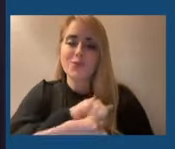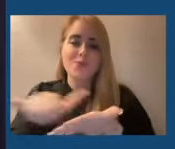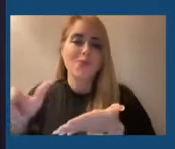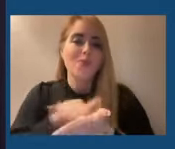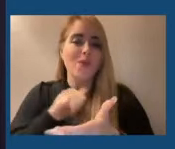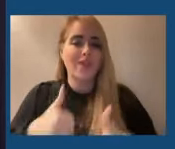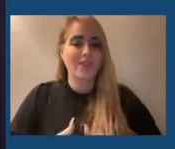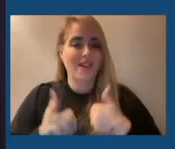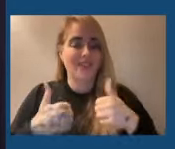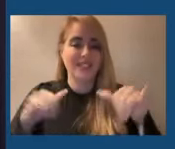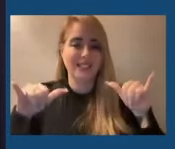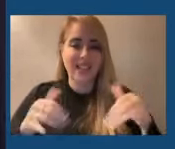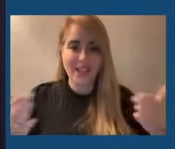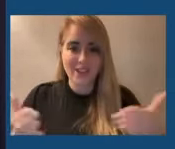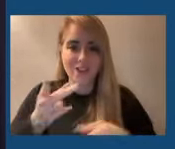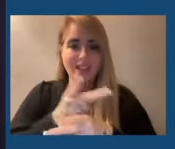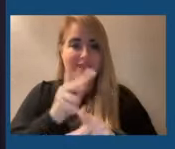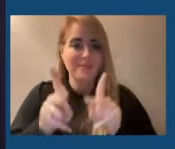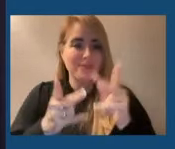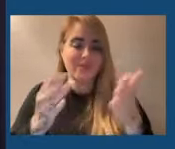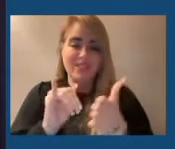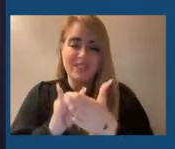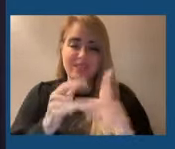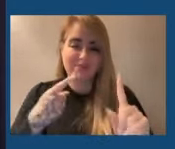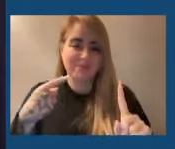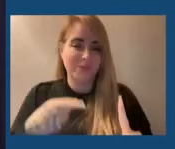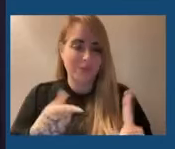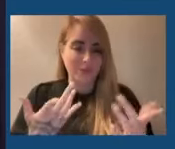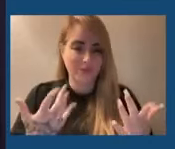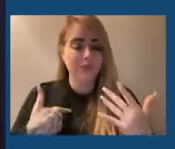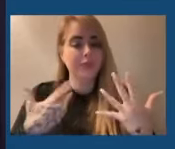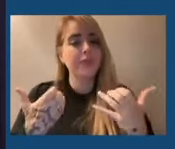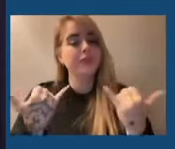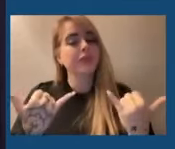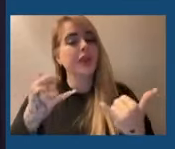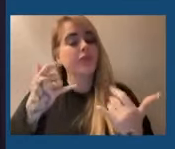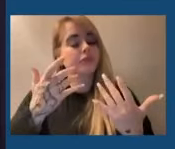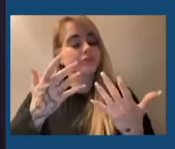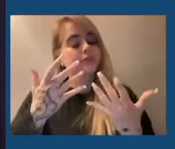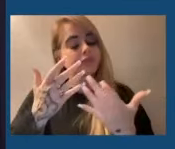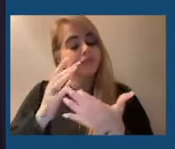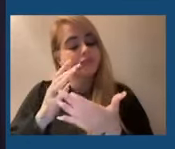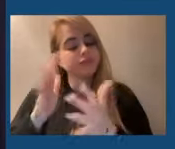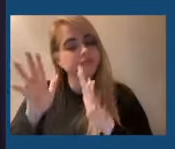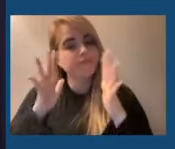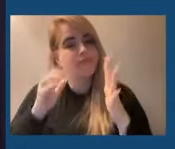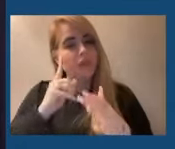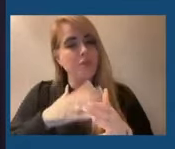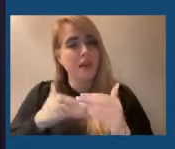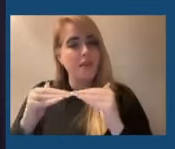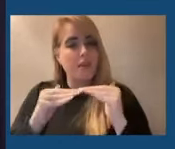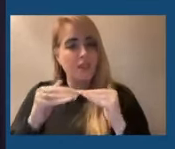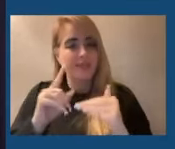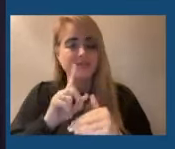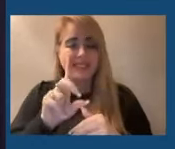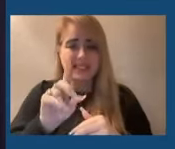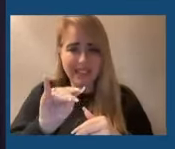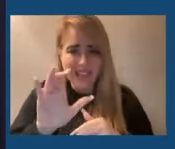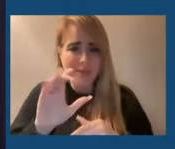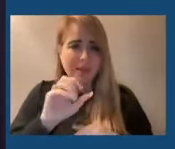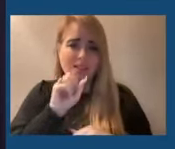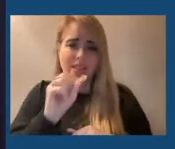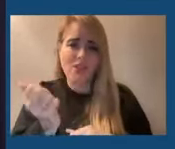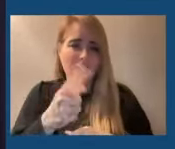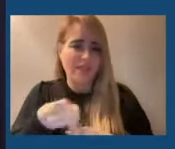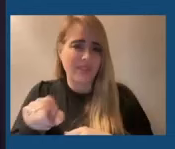here and keep people here. And that's what it's all about. So I want to acknowledge my colleagues who, I mean, they're so dynamic. I love all my colleagues. They're